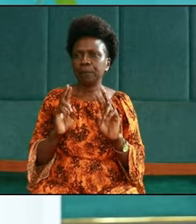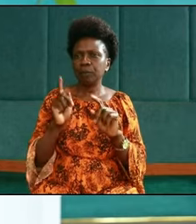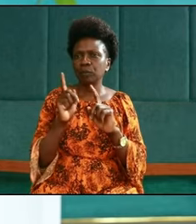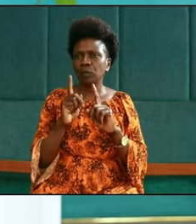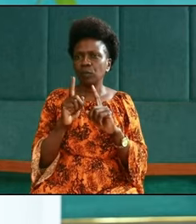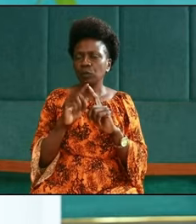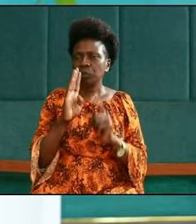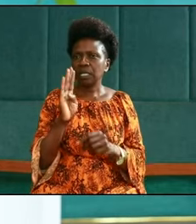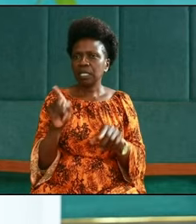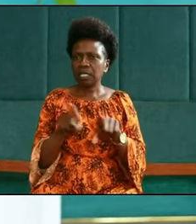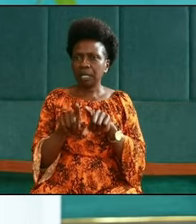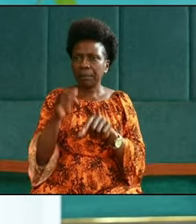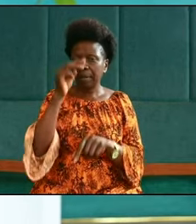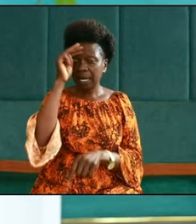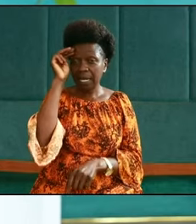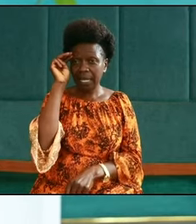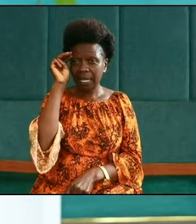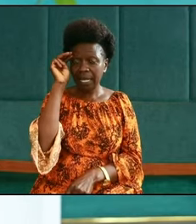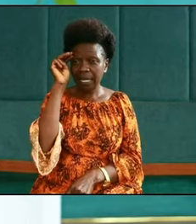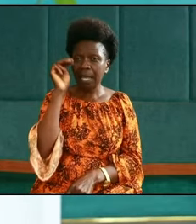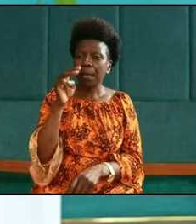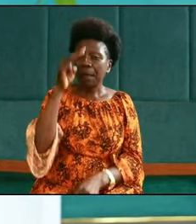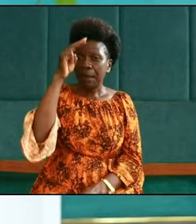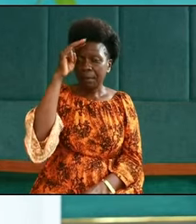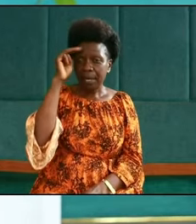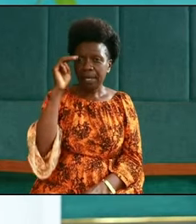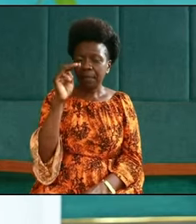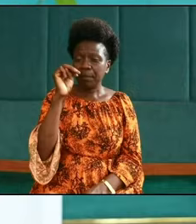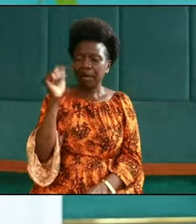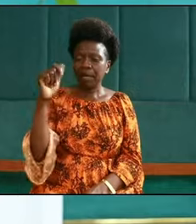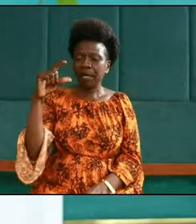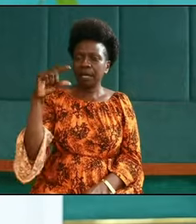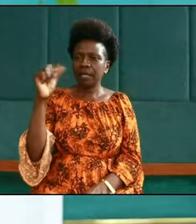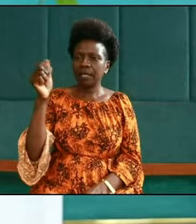to be like Mary, Mary Magdalene,